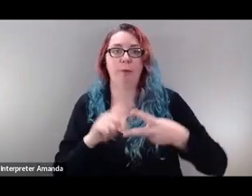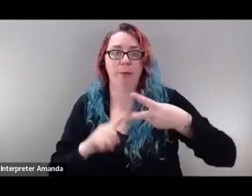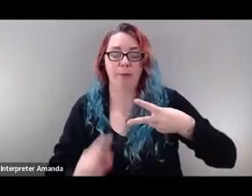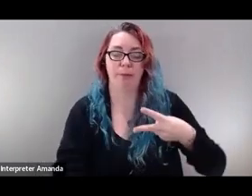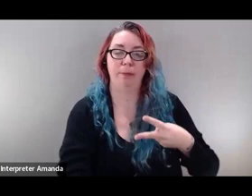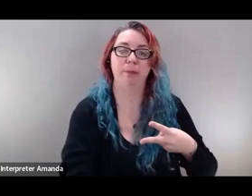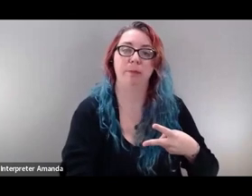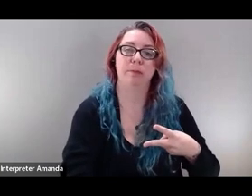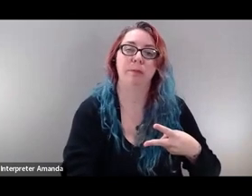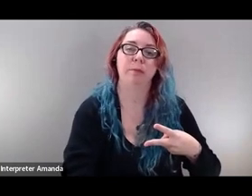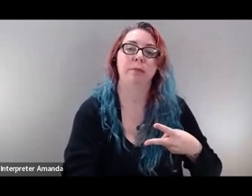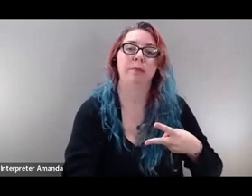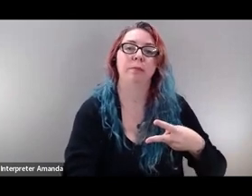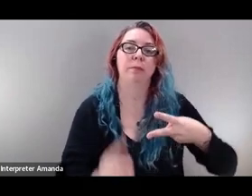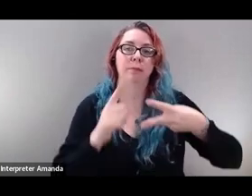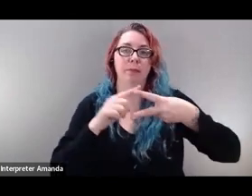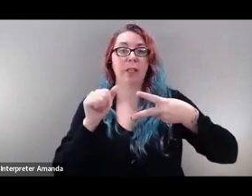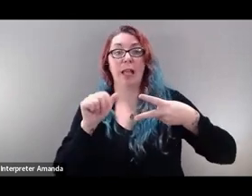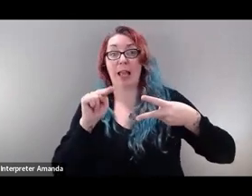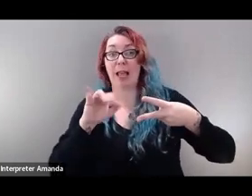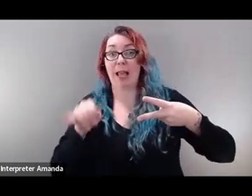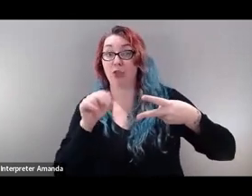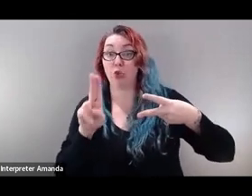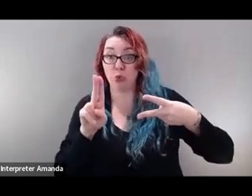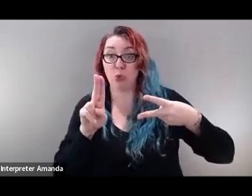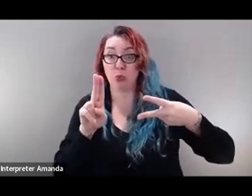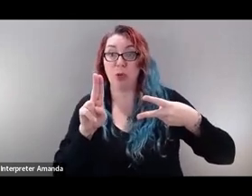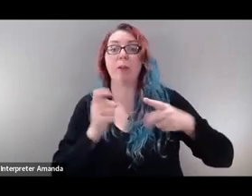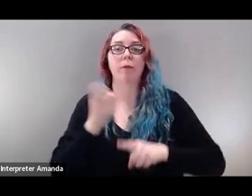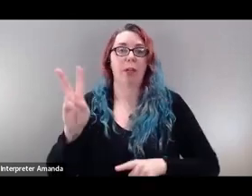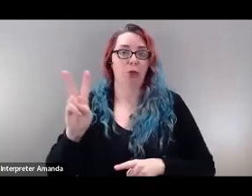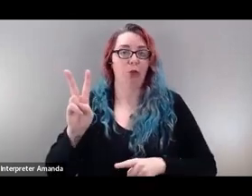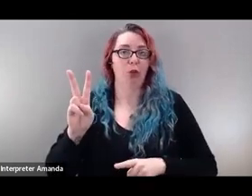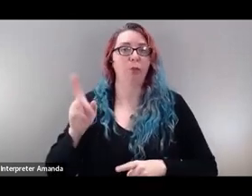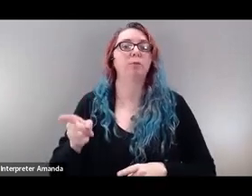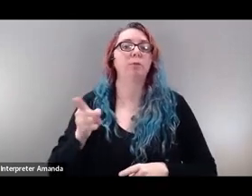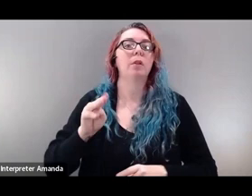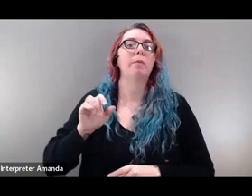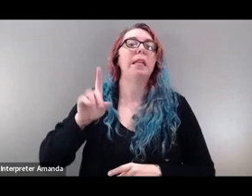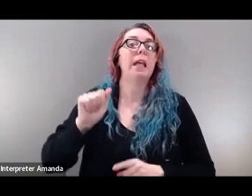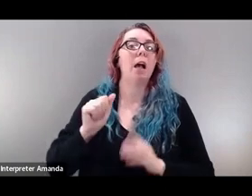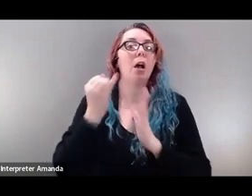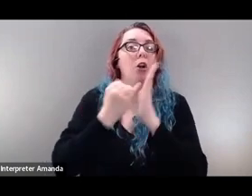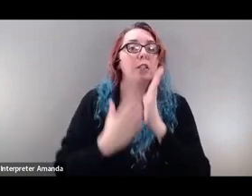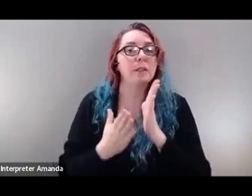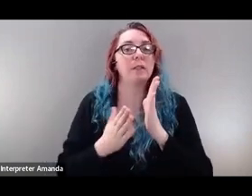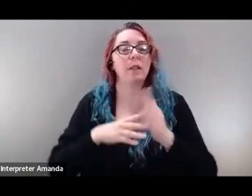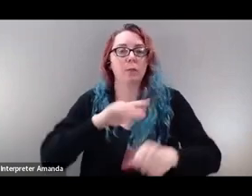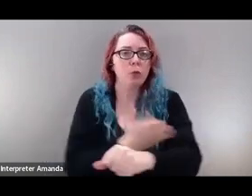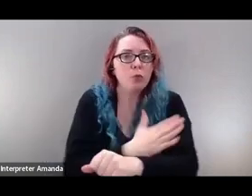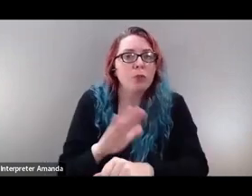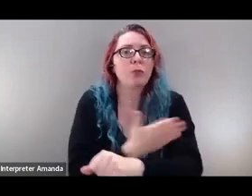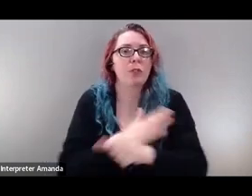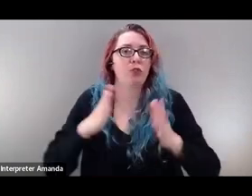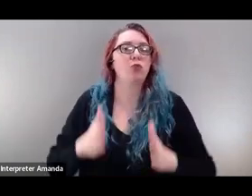Hi, Anju. Anju is a composer, multidisciplinary media artist and musician who also works in the